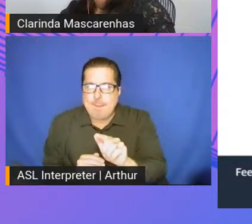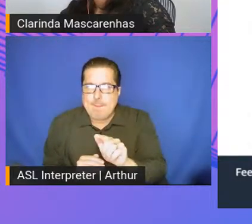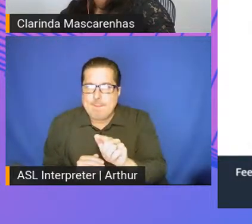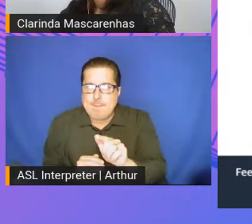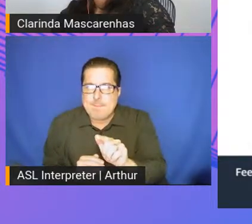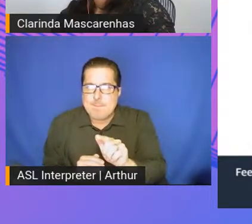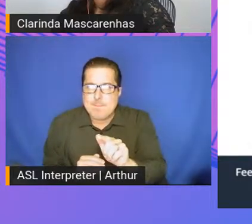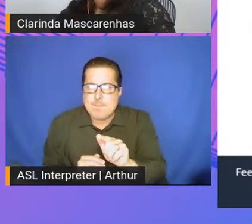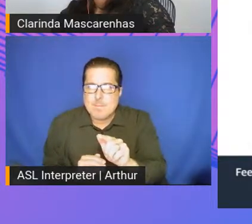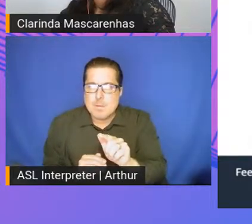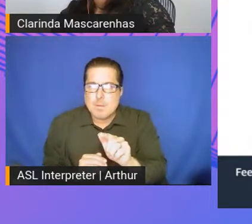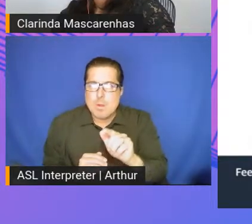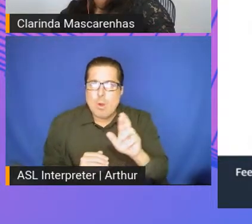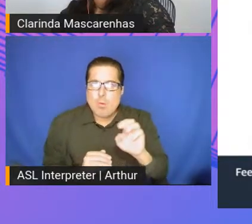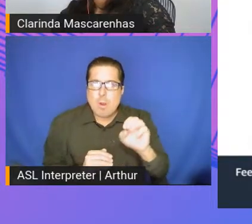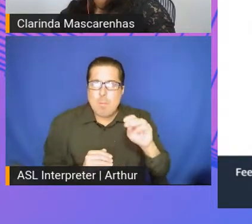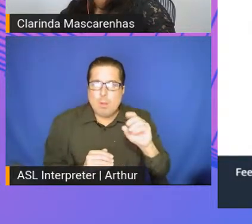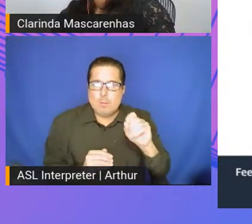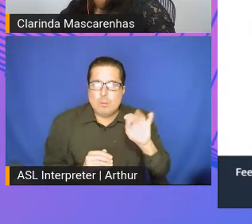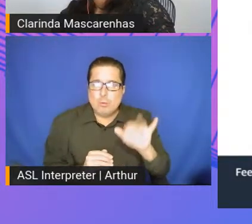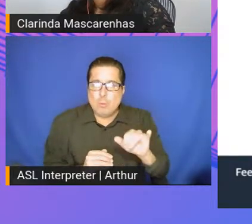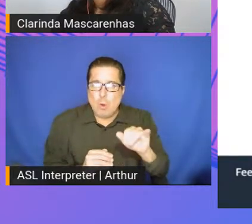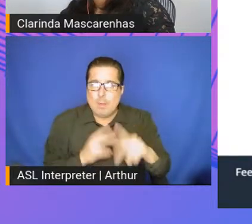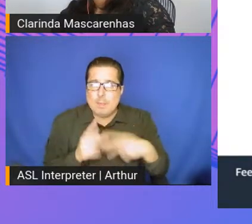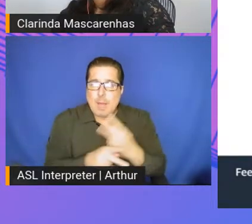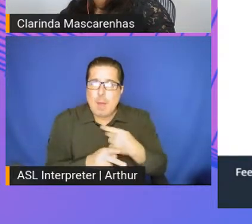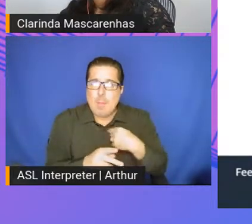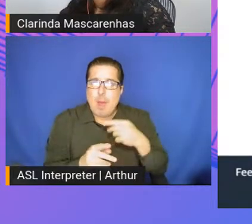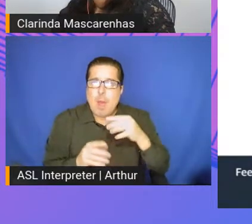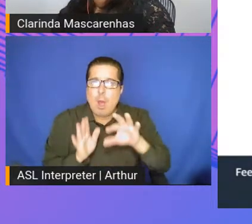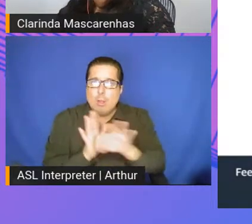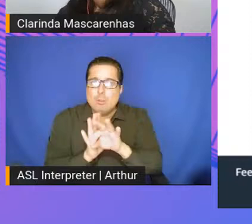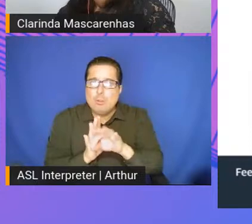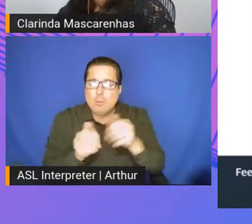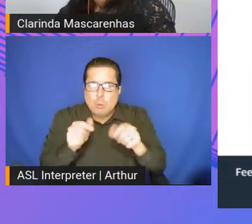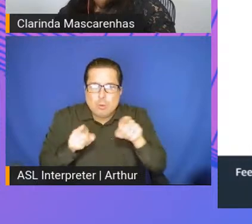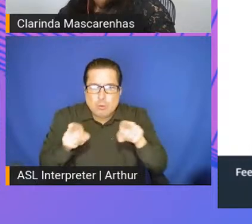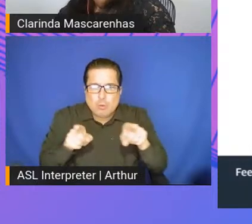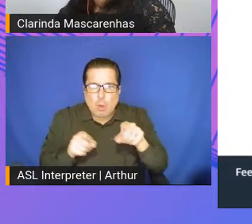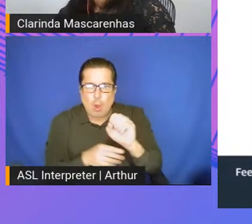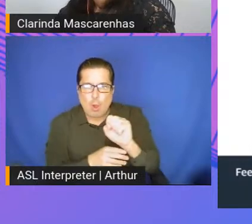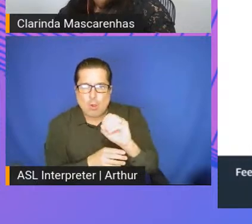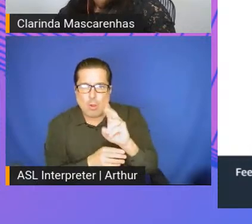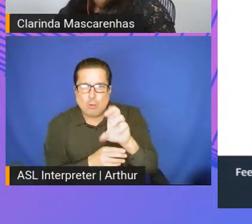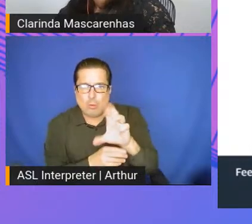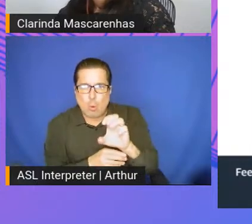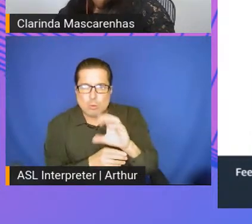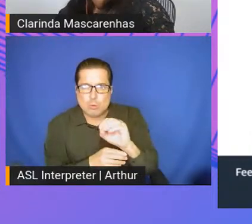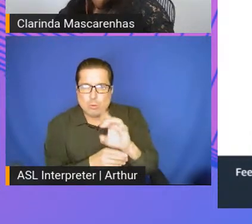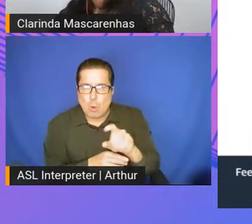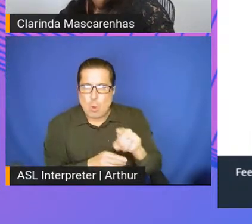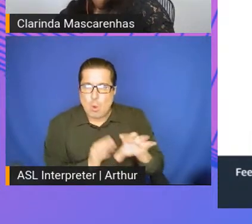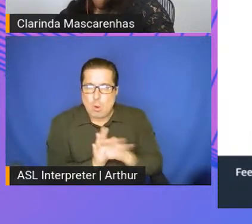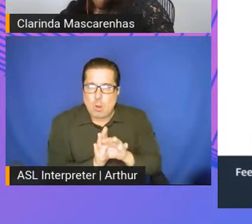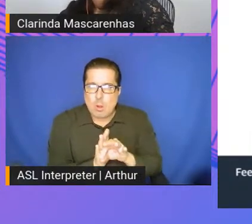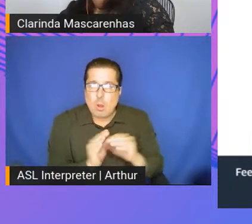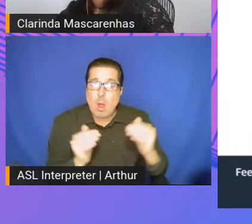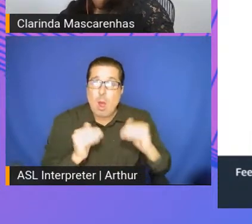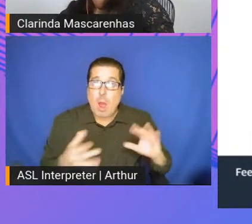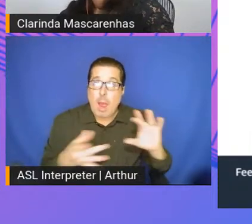For the repository type, I choose the source code. And for the connect to GitHub, I choose the